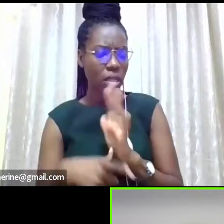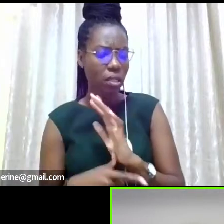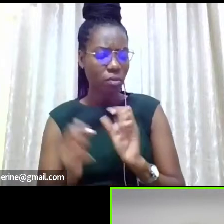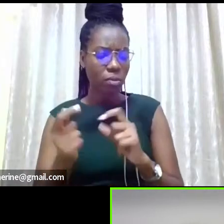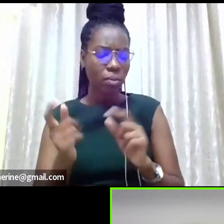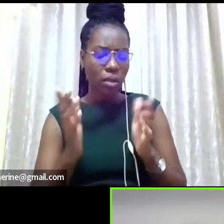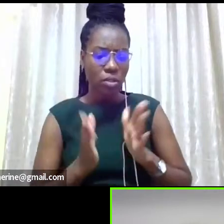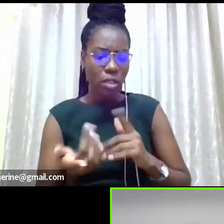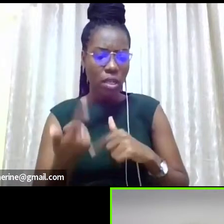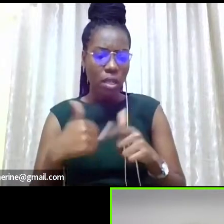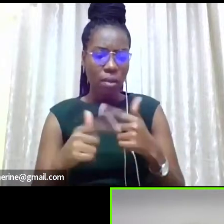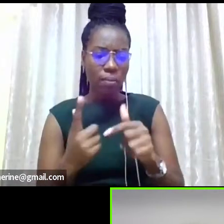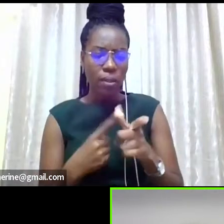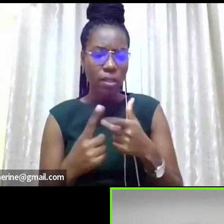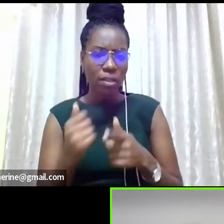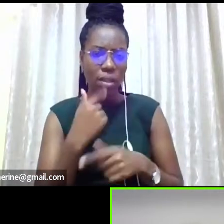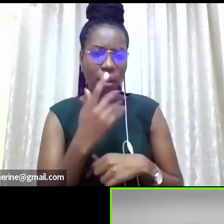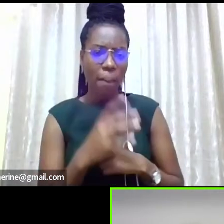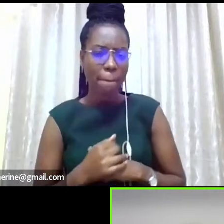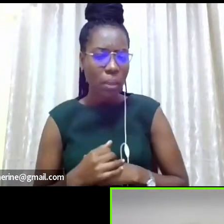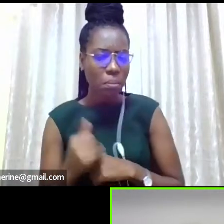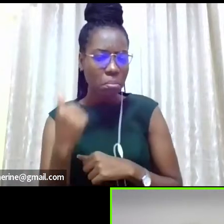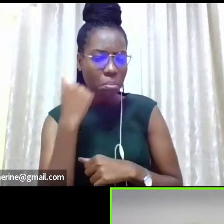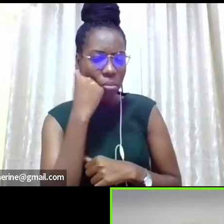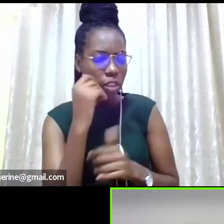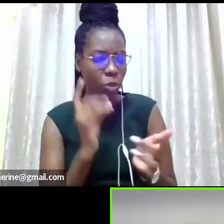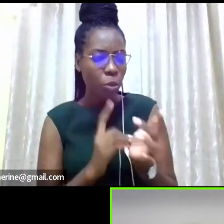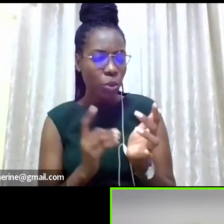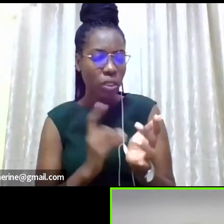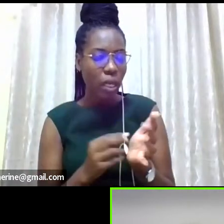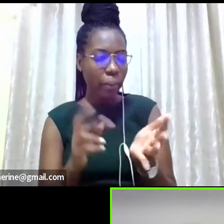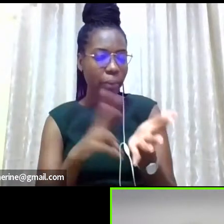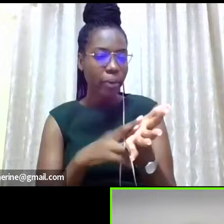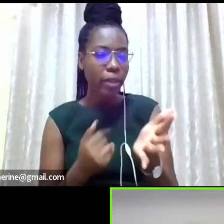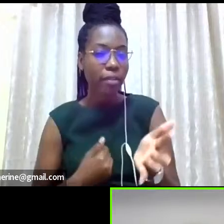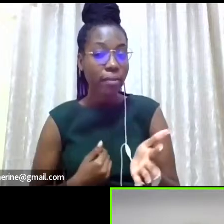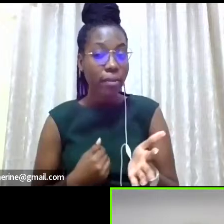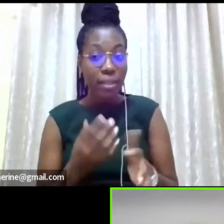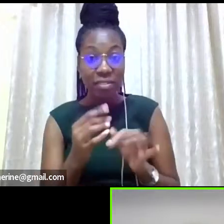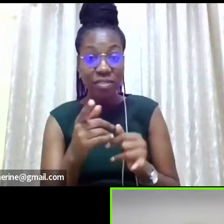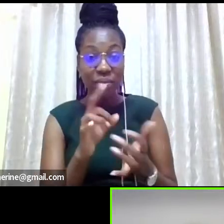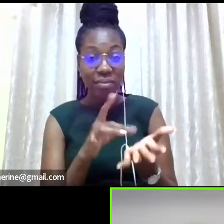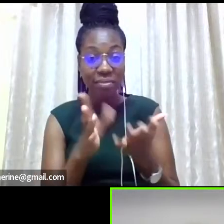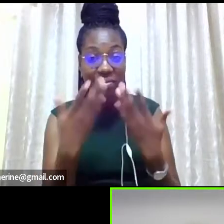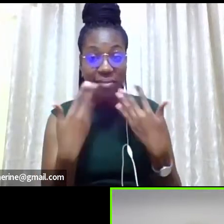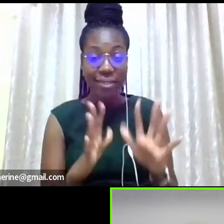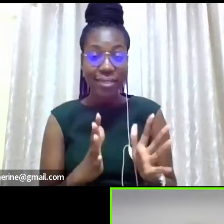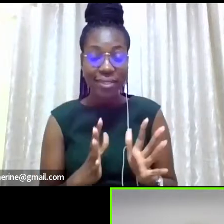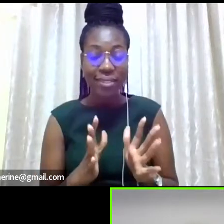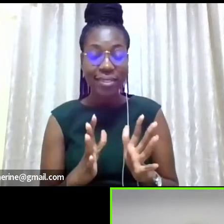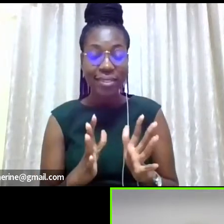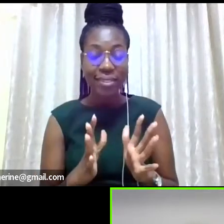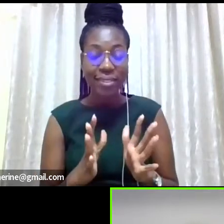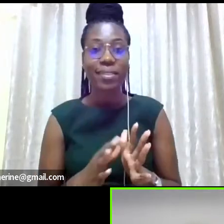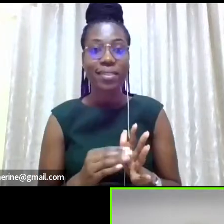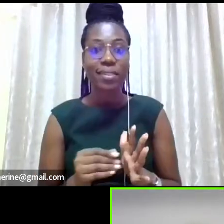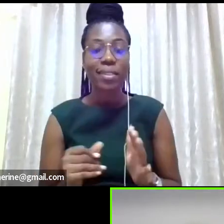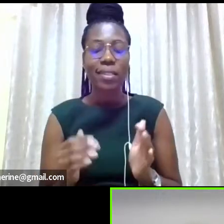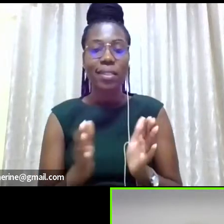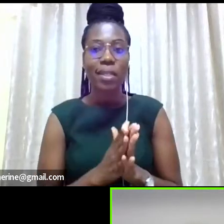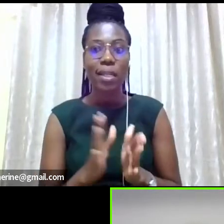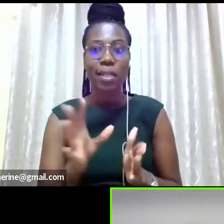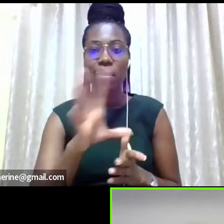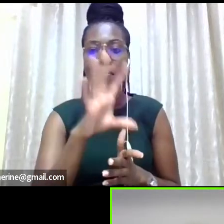the doctor's report. If you had already fired them and you had already summarily dismissed